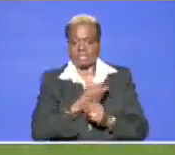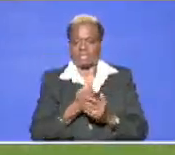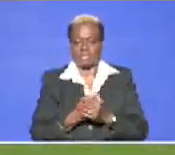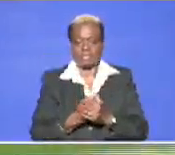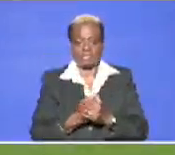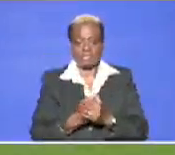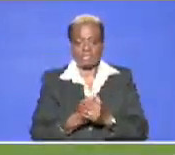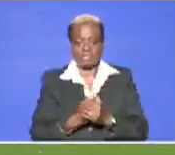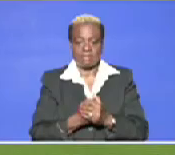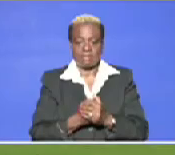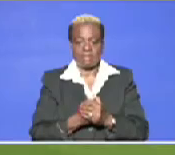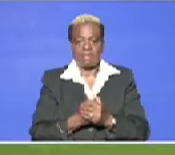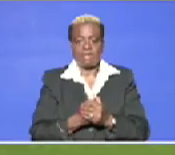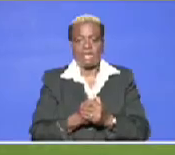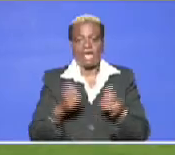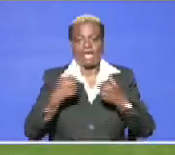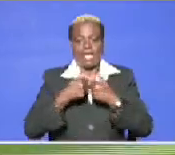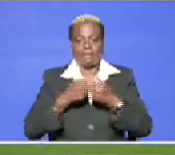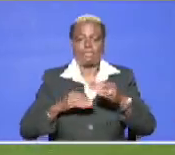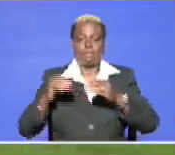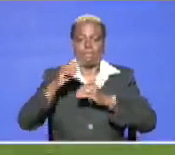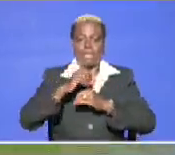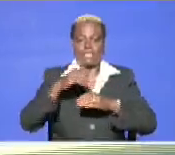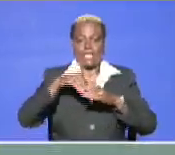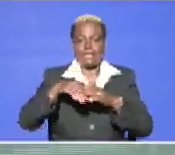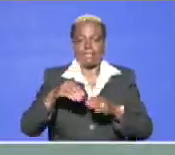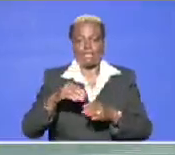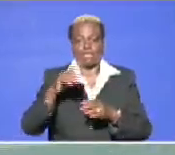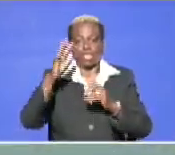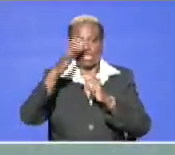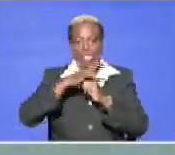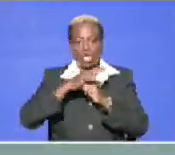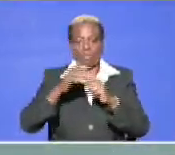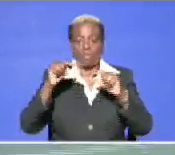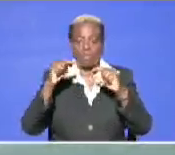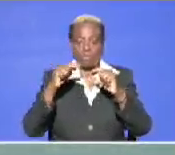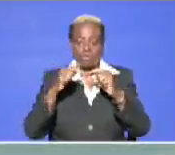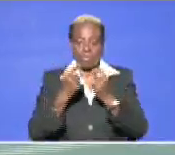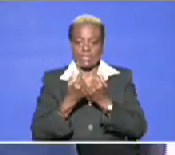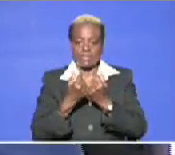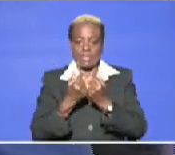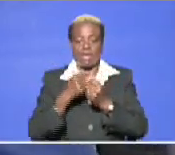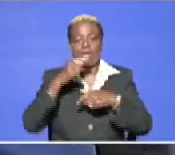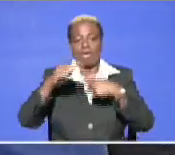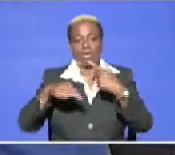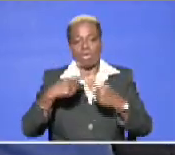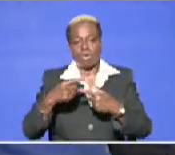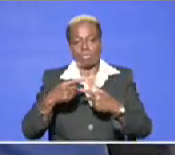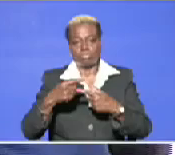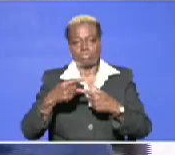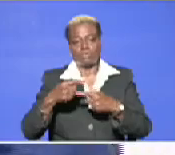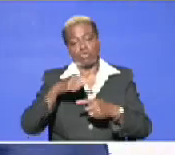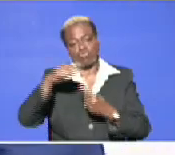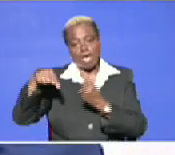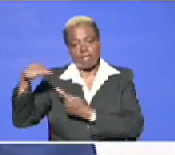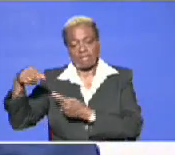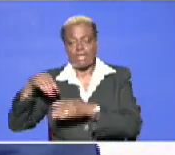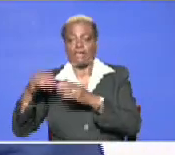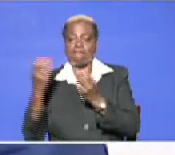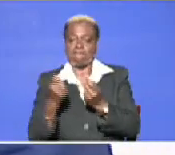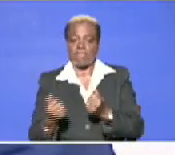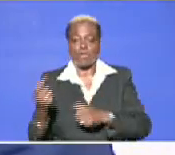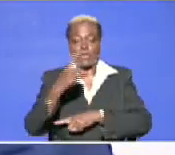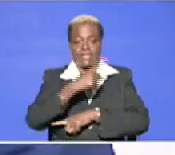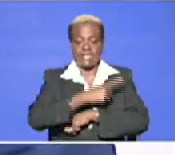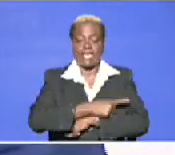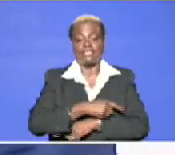to put us over into the top group as we go away in a few days, actually tomorrow, to